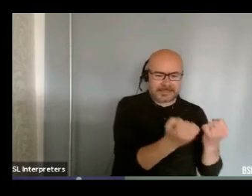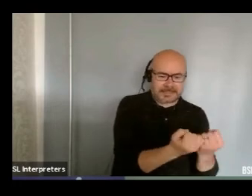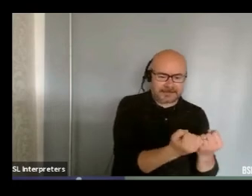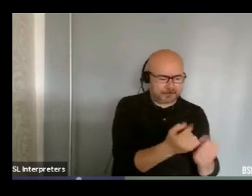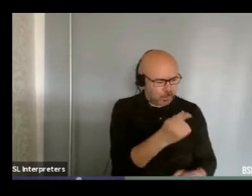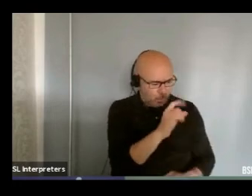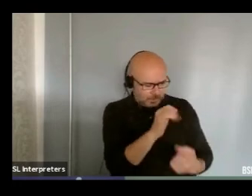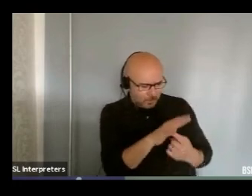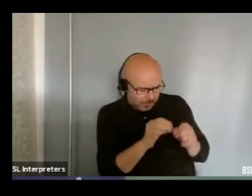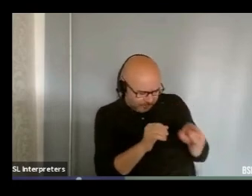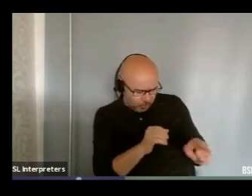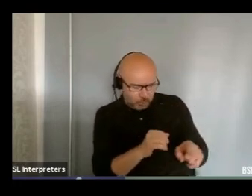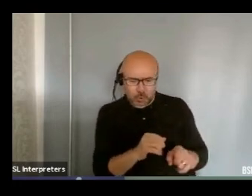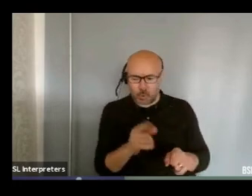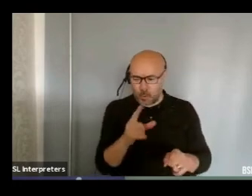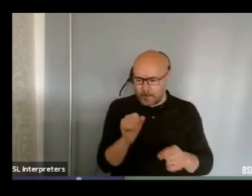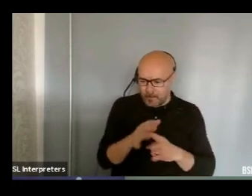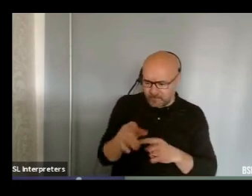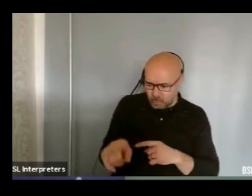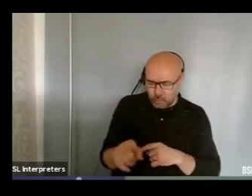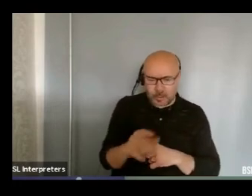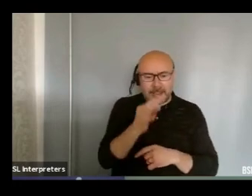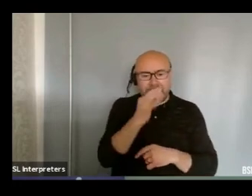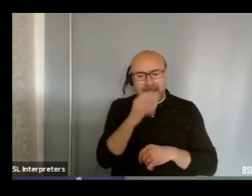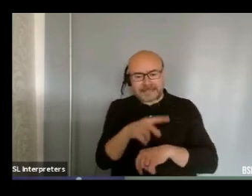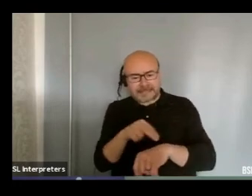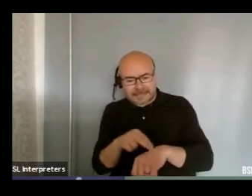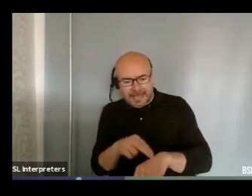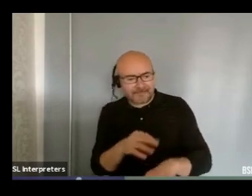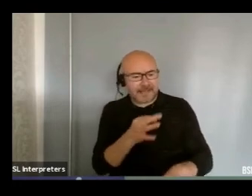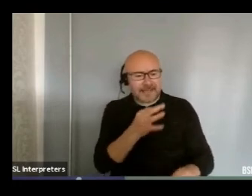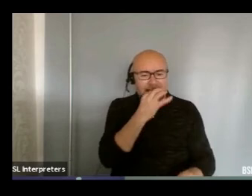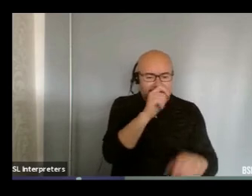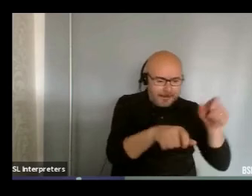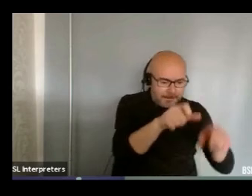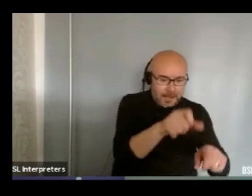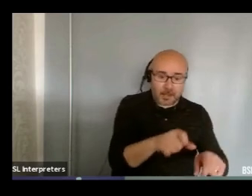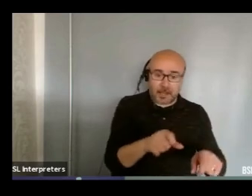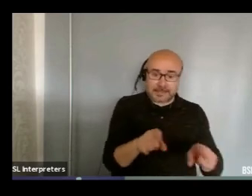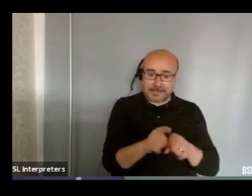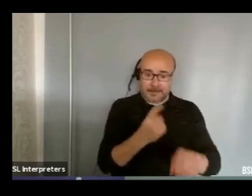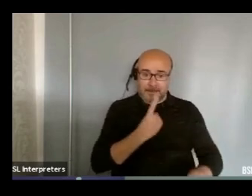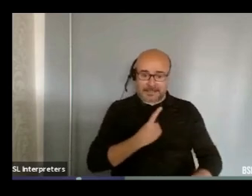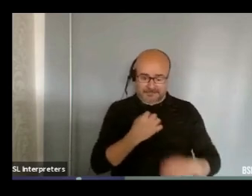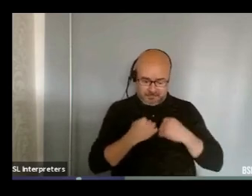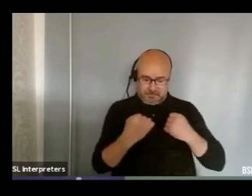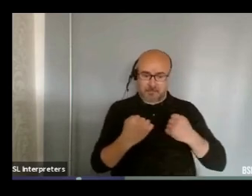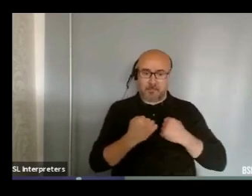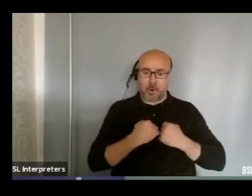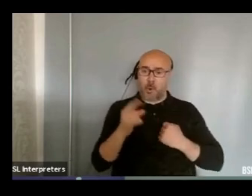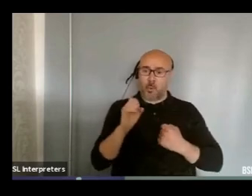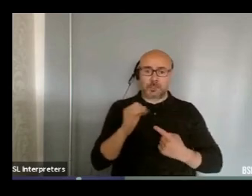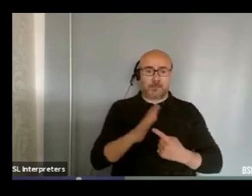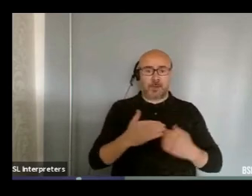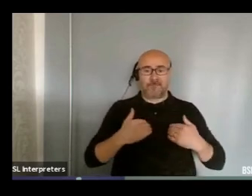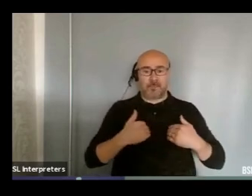you. Ask your patients and the staff, and then ask yourself what matters most to you, because I do